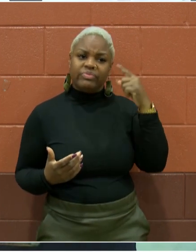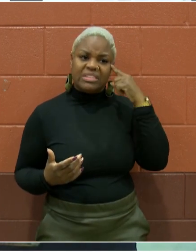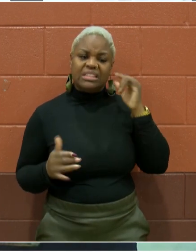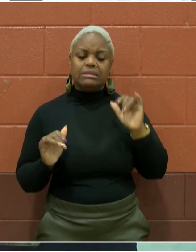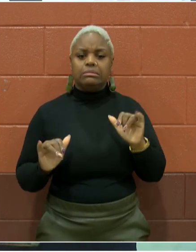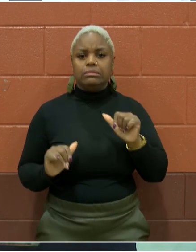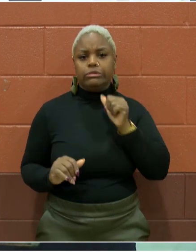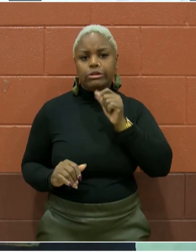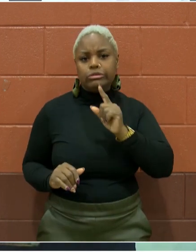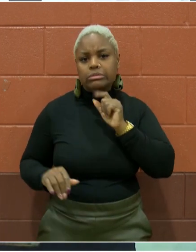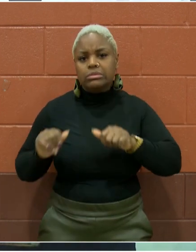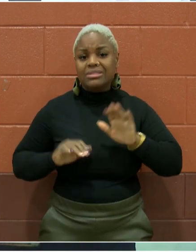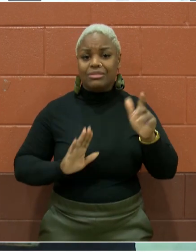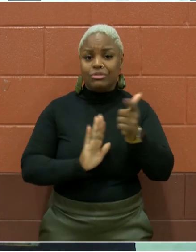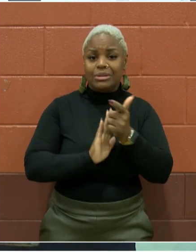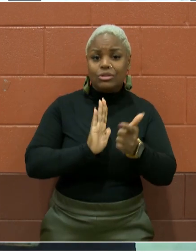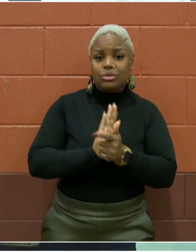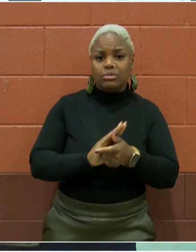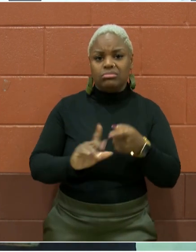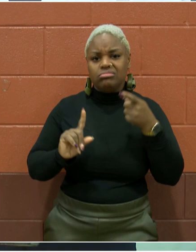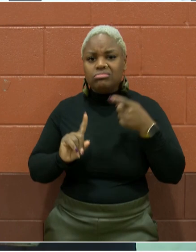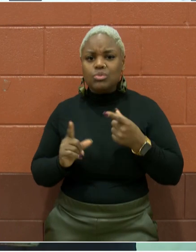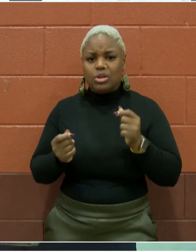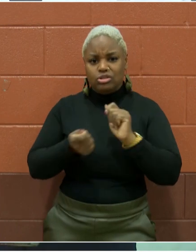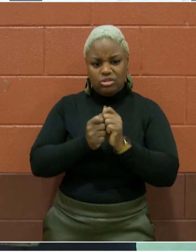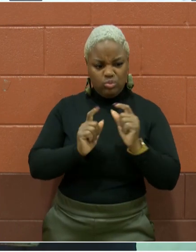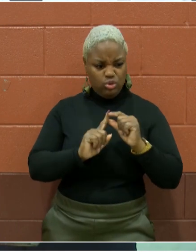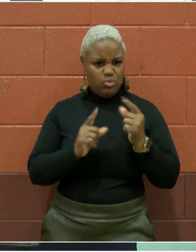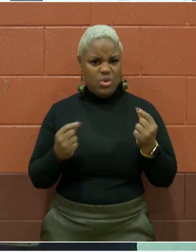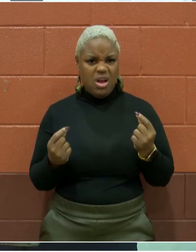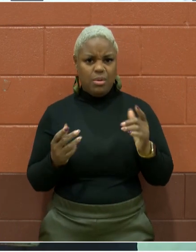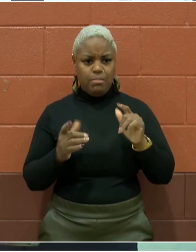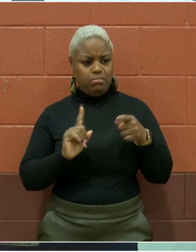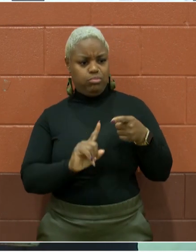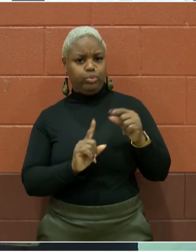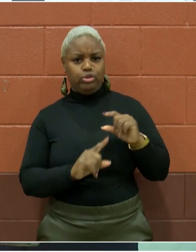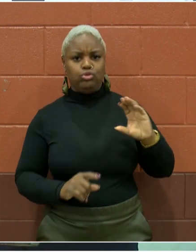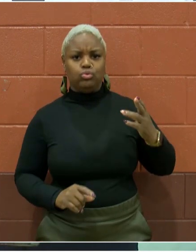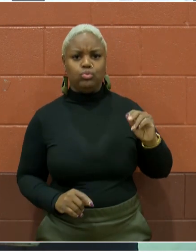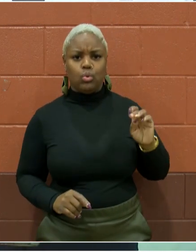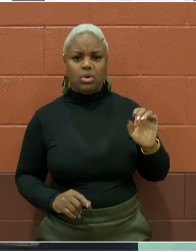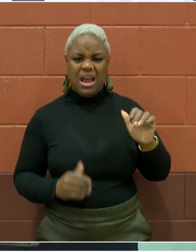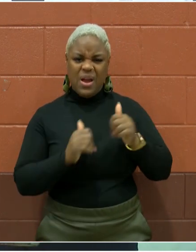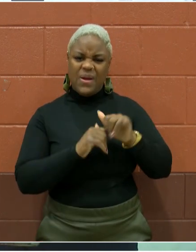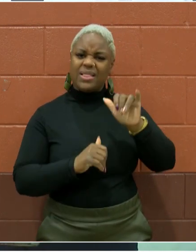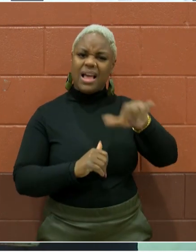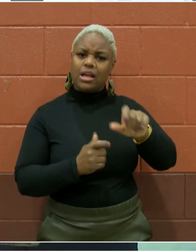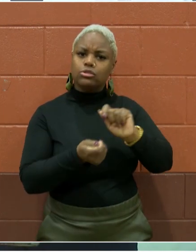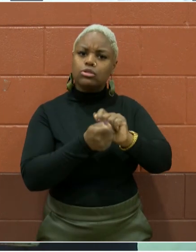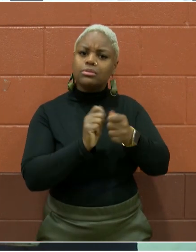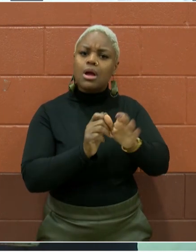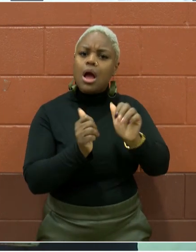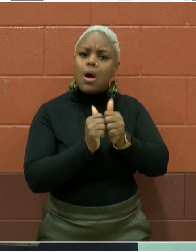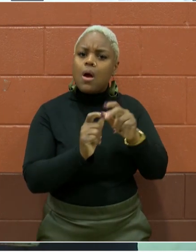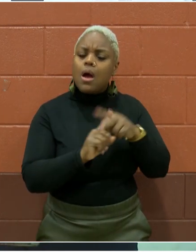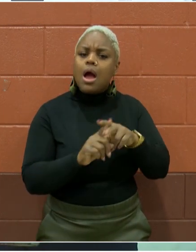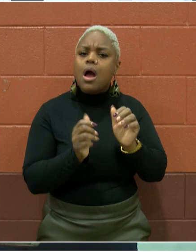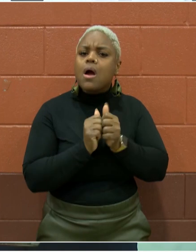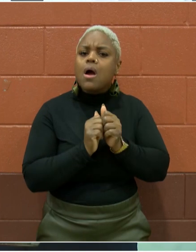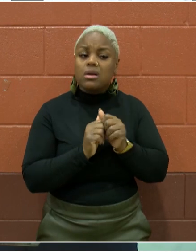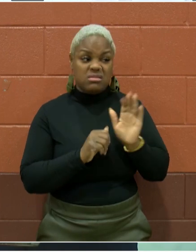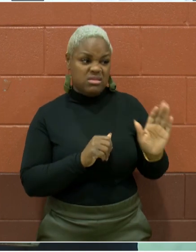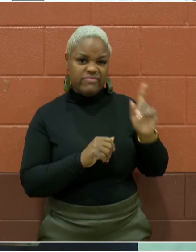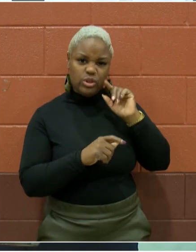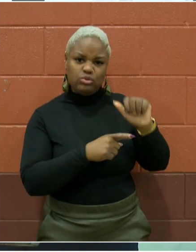the verbiage. How does this training play into that change that you want to see in the act now legislation? Well, when you talk about